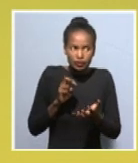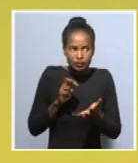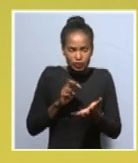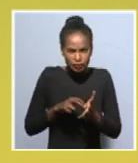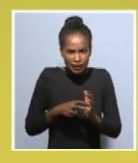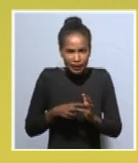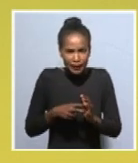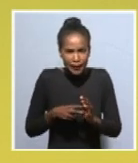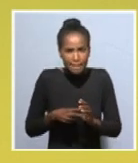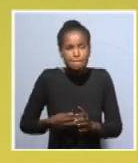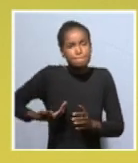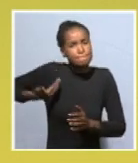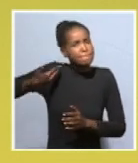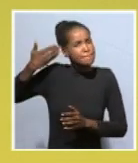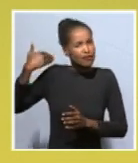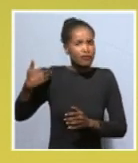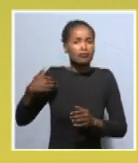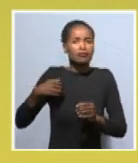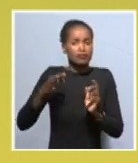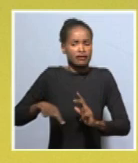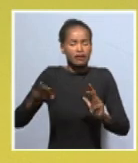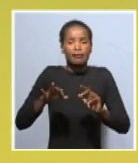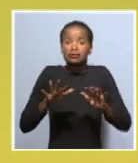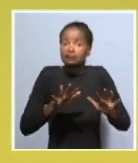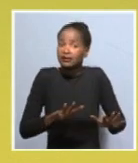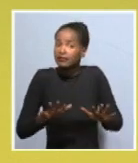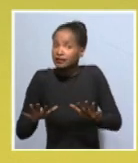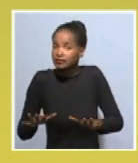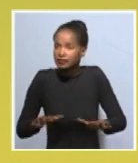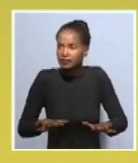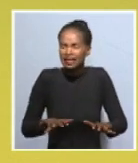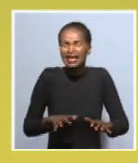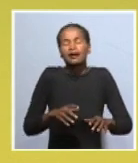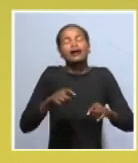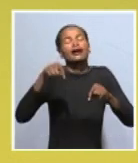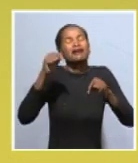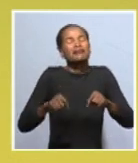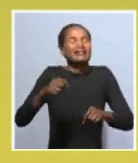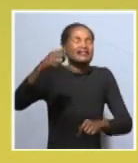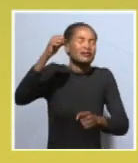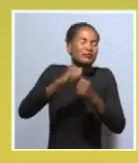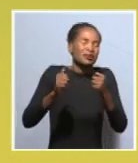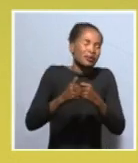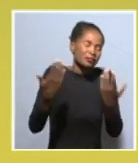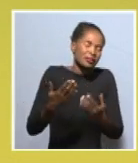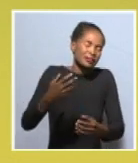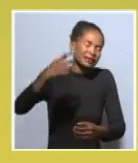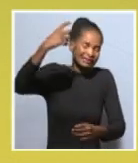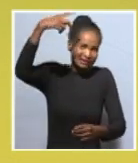We have been struggling all along, and with the COVID COVID-19's